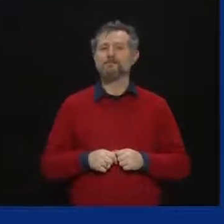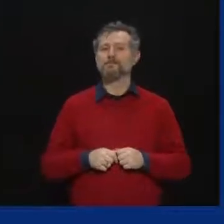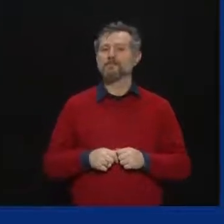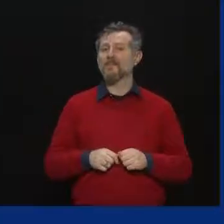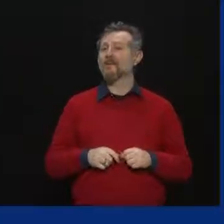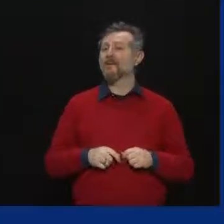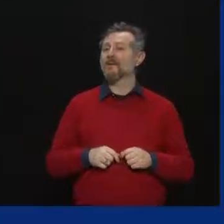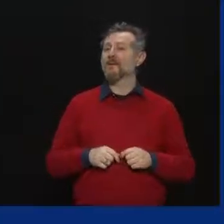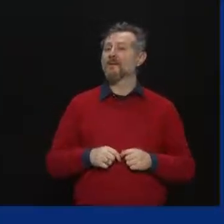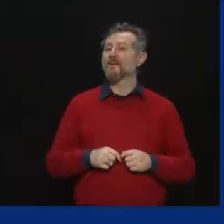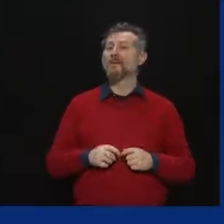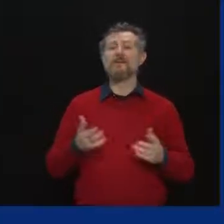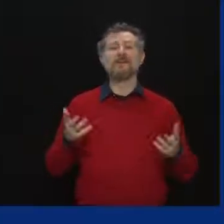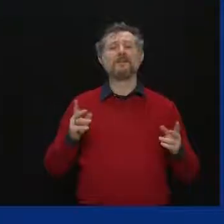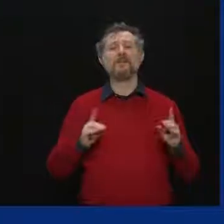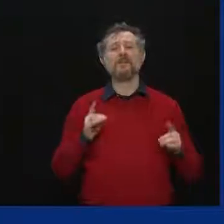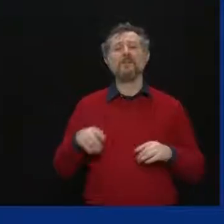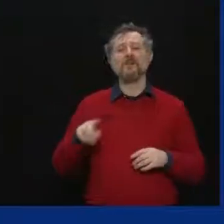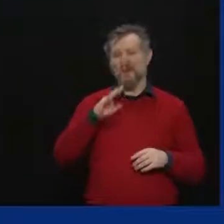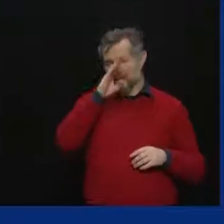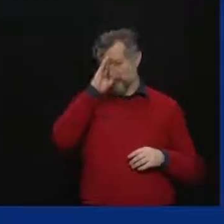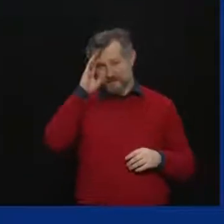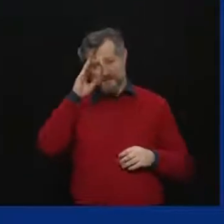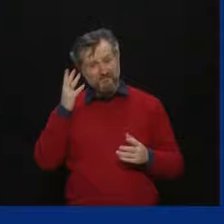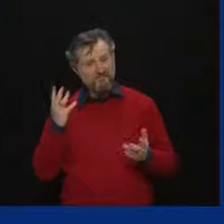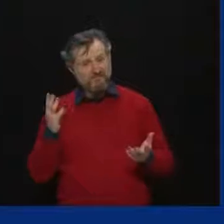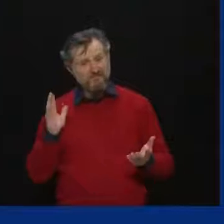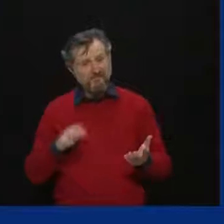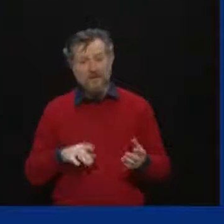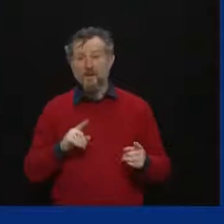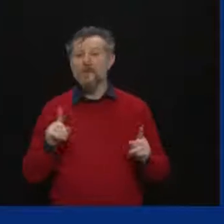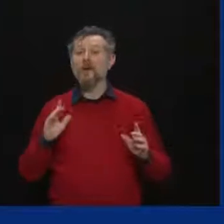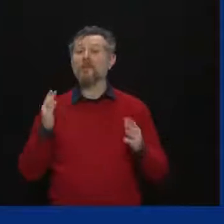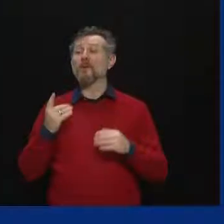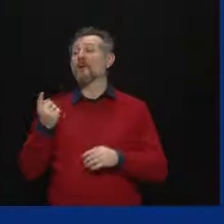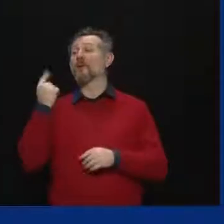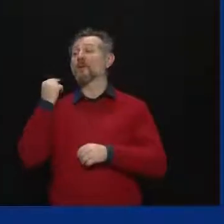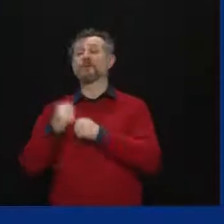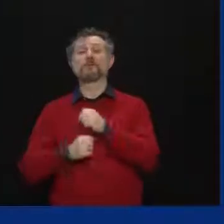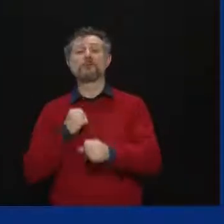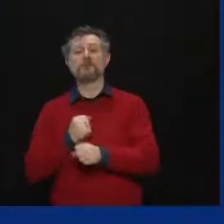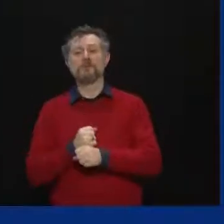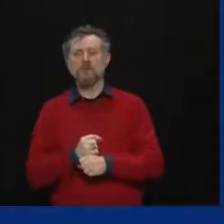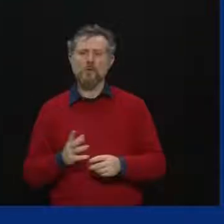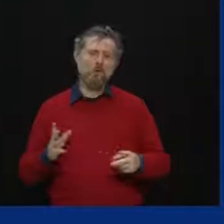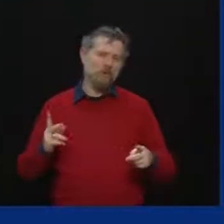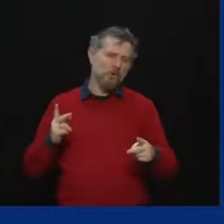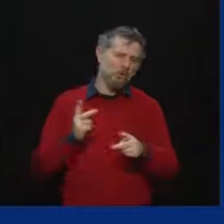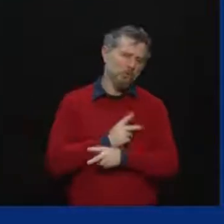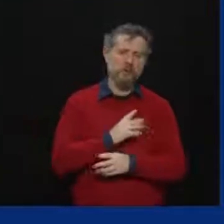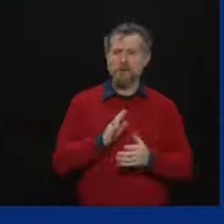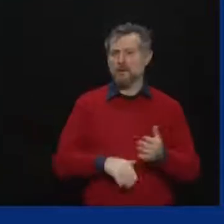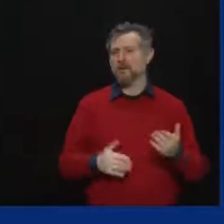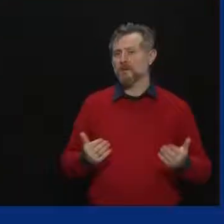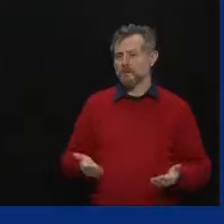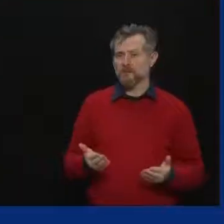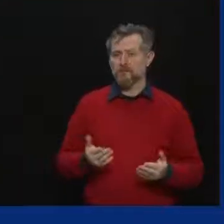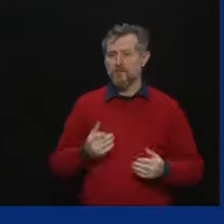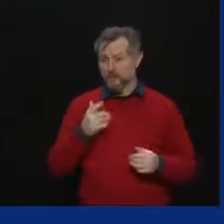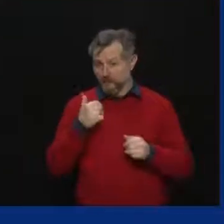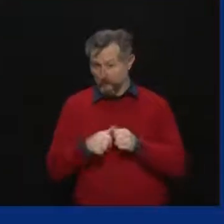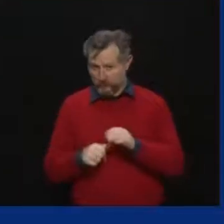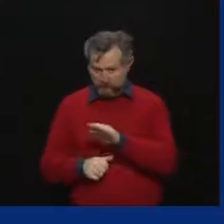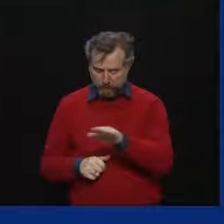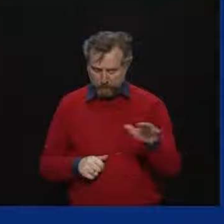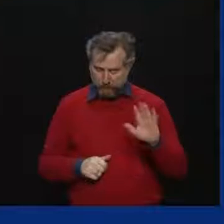hospitalized, but we're still under 2/3 of what we were this time last year during the winter surge. So let's just remember that. Again, I mentioned